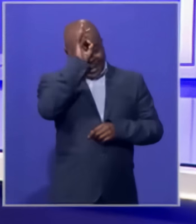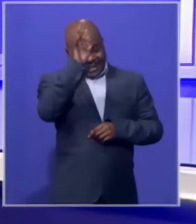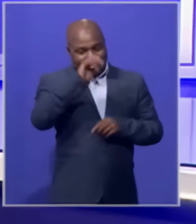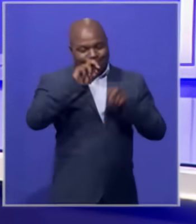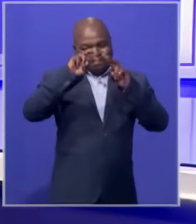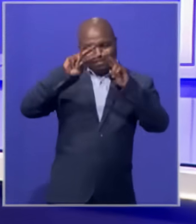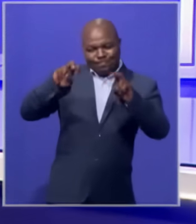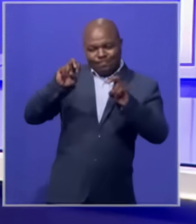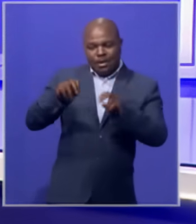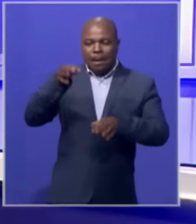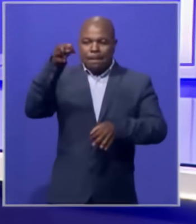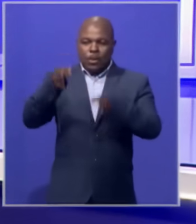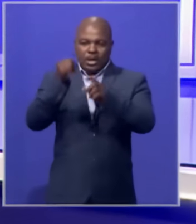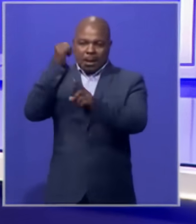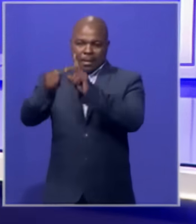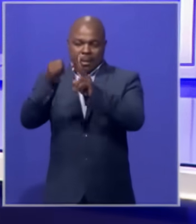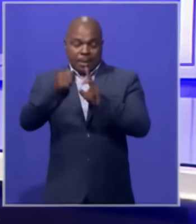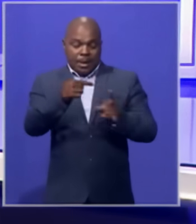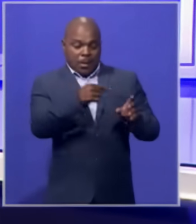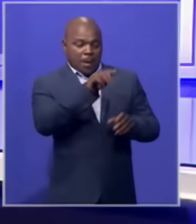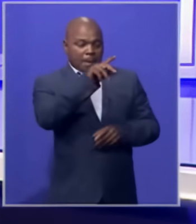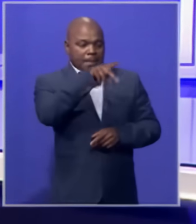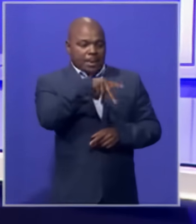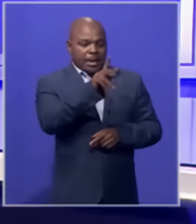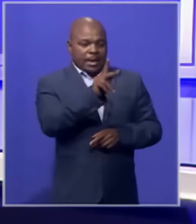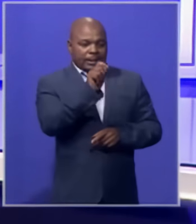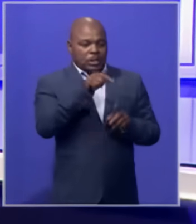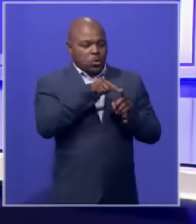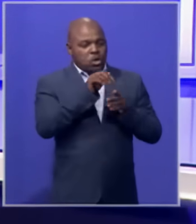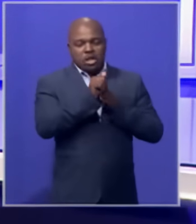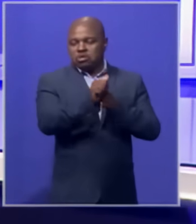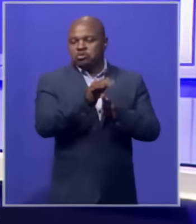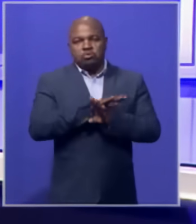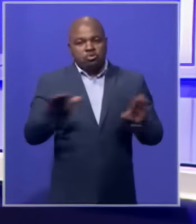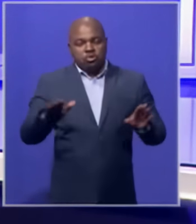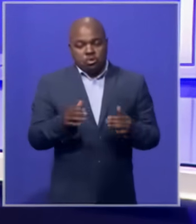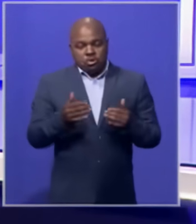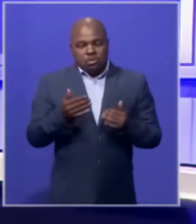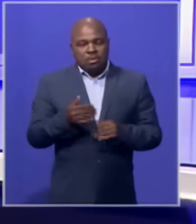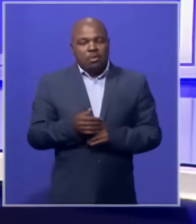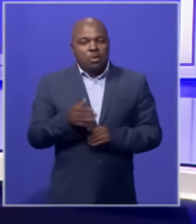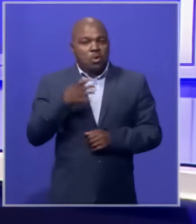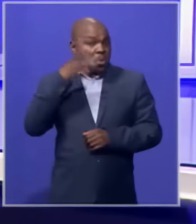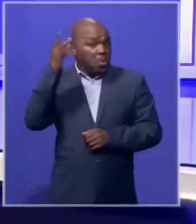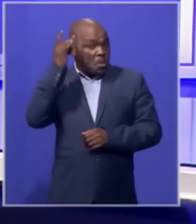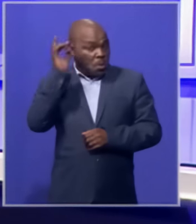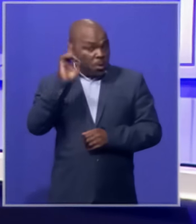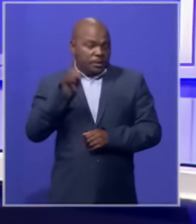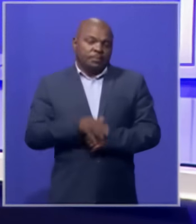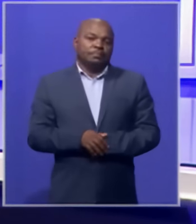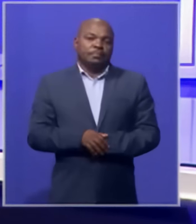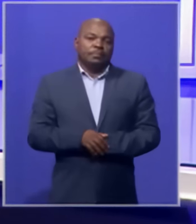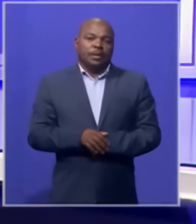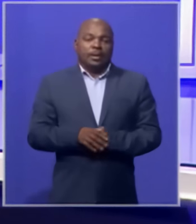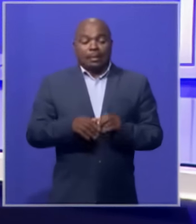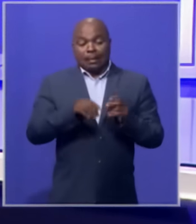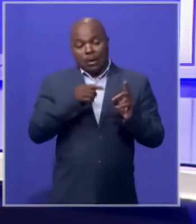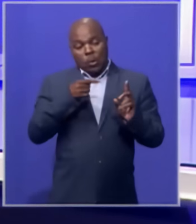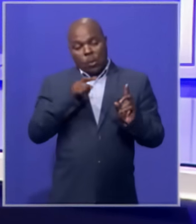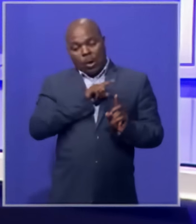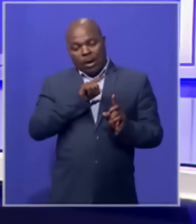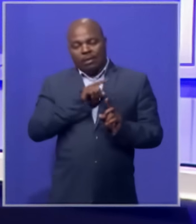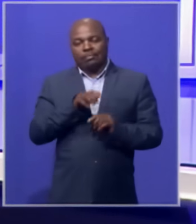lwantšhana le dipolao tša sepolotiki goba PKTT. E hlwele gore Komišene e kwele gape gore seo